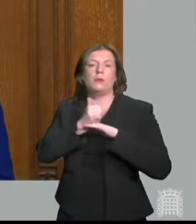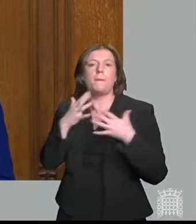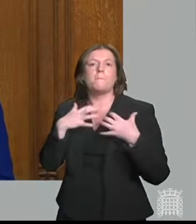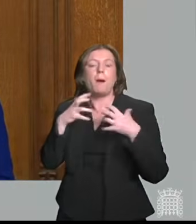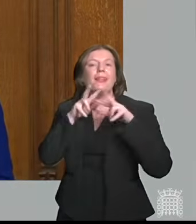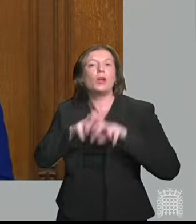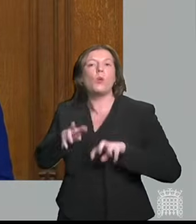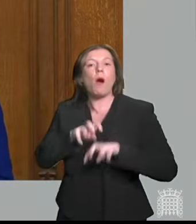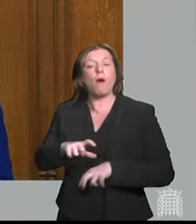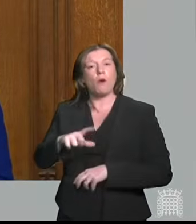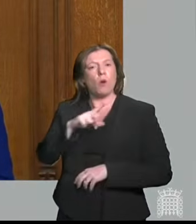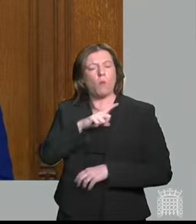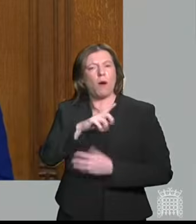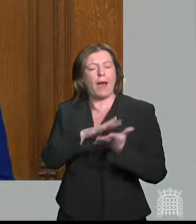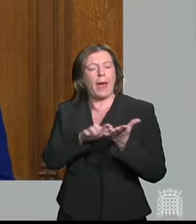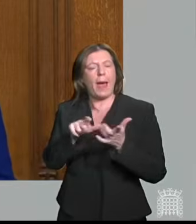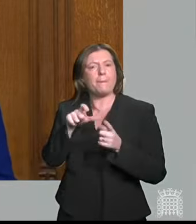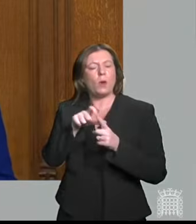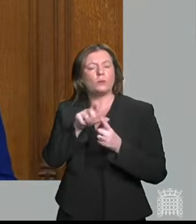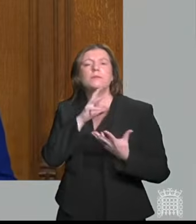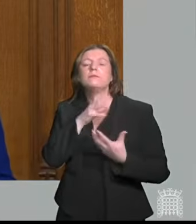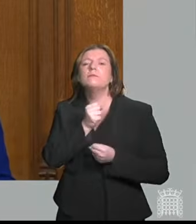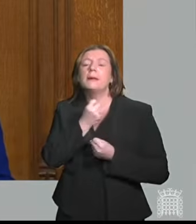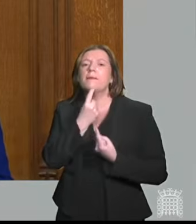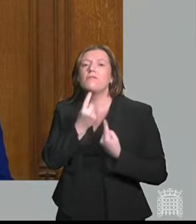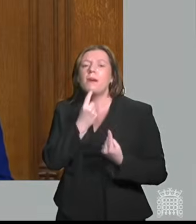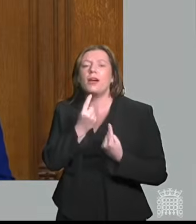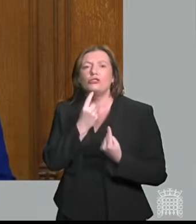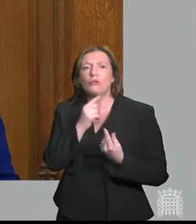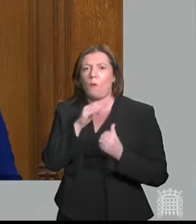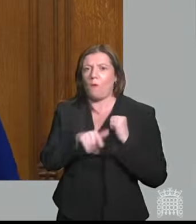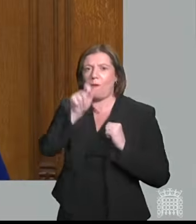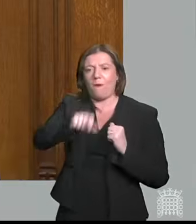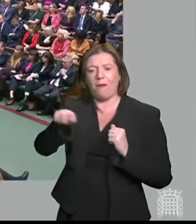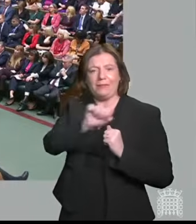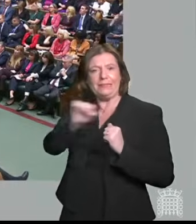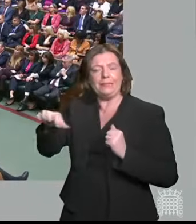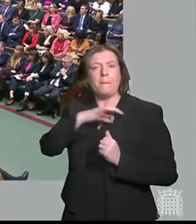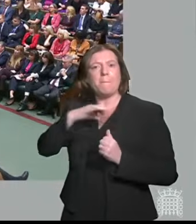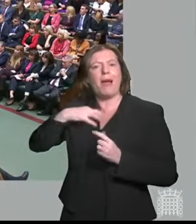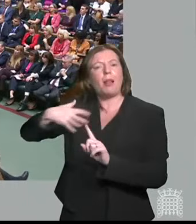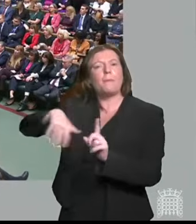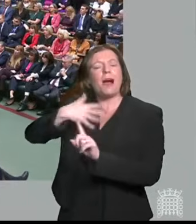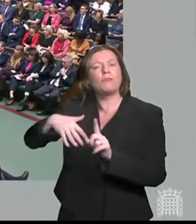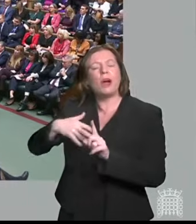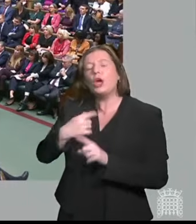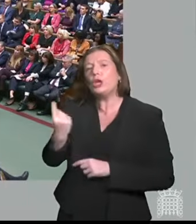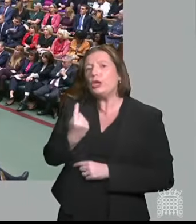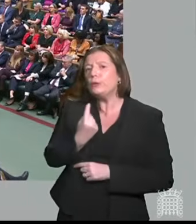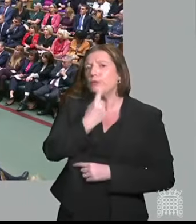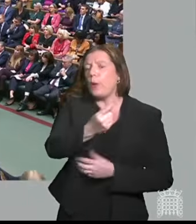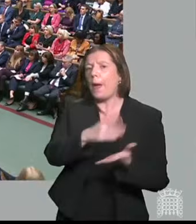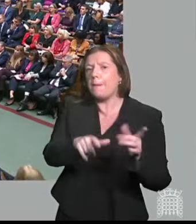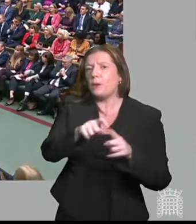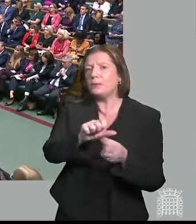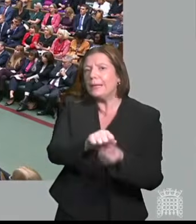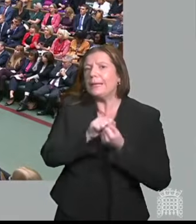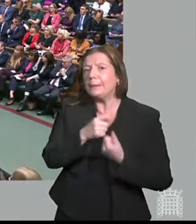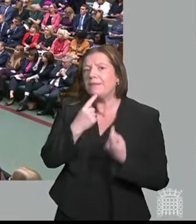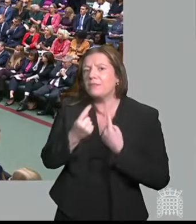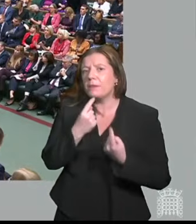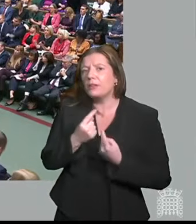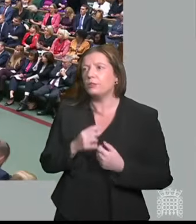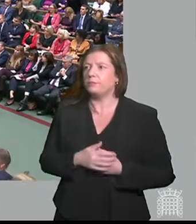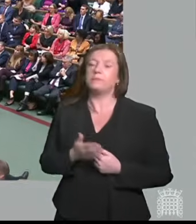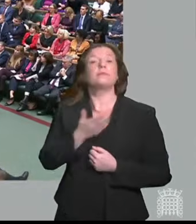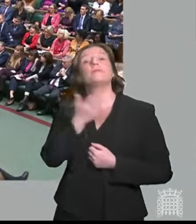why medical record omissions have happened and on whose instruction? Well, can I start by thanking